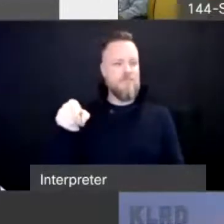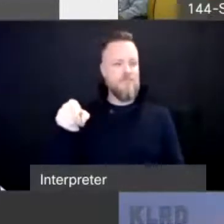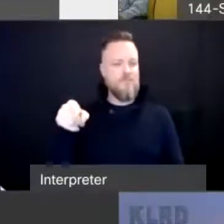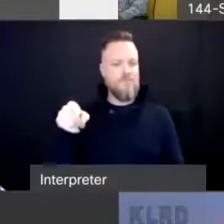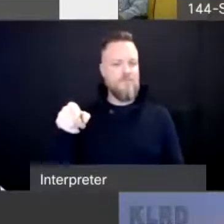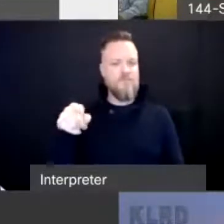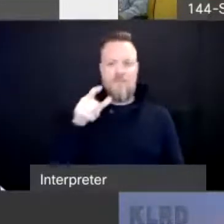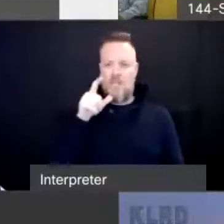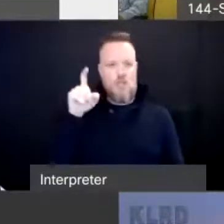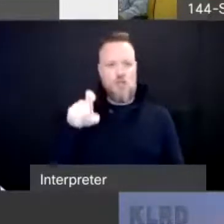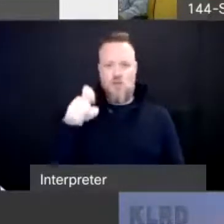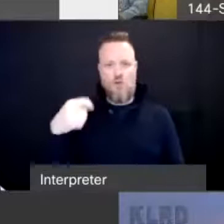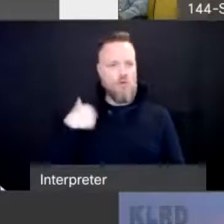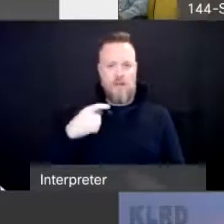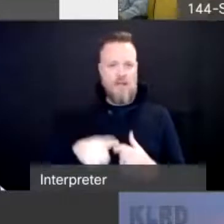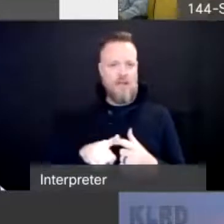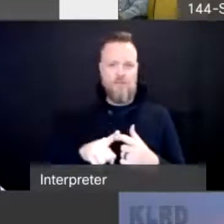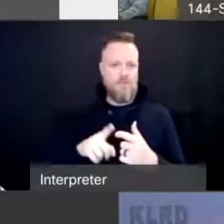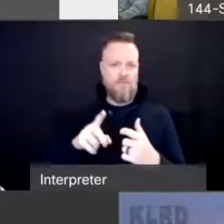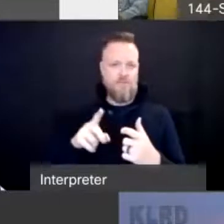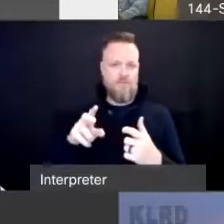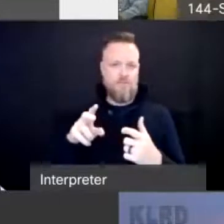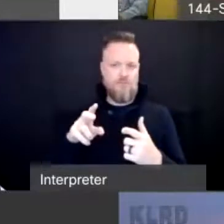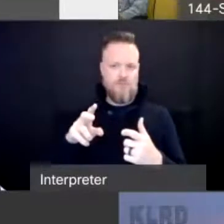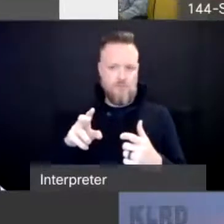have to have a registered interpreter.